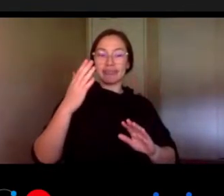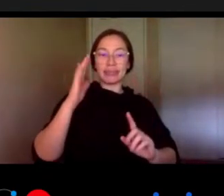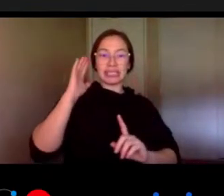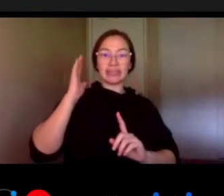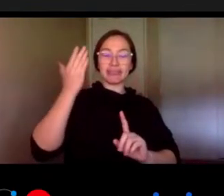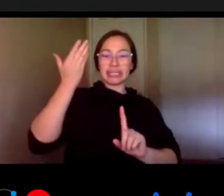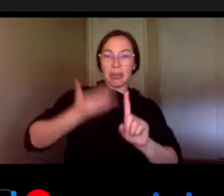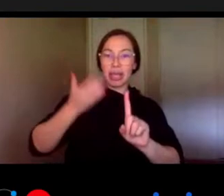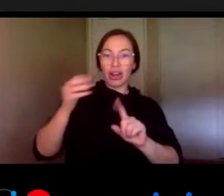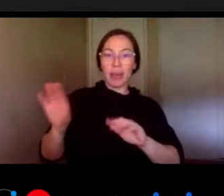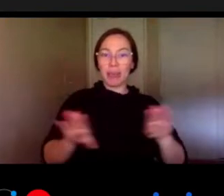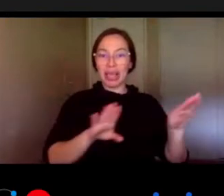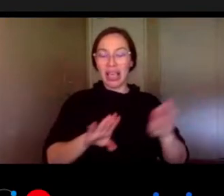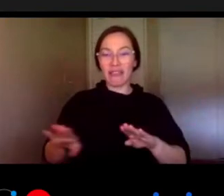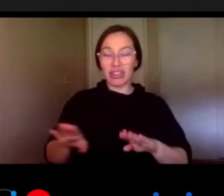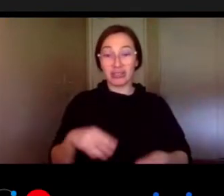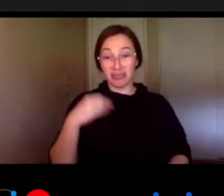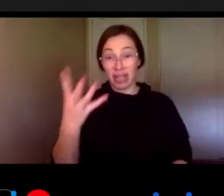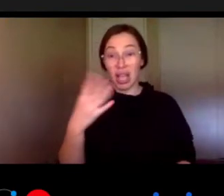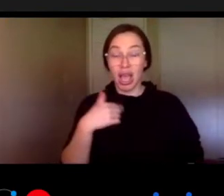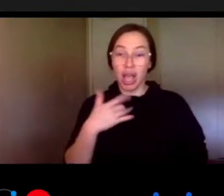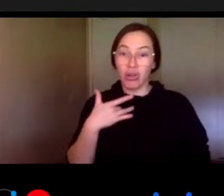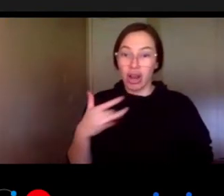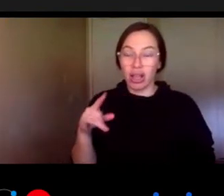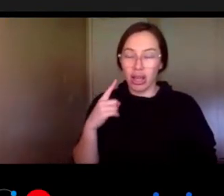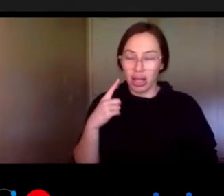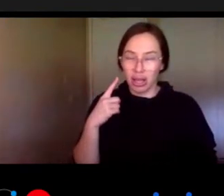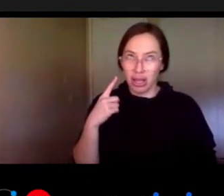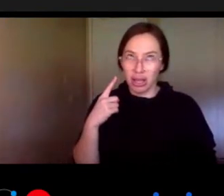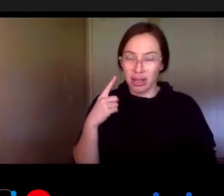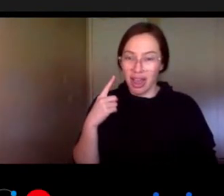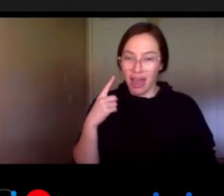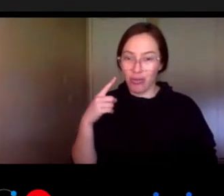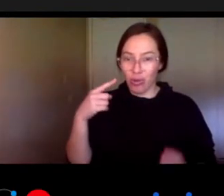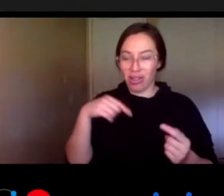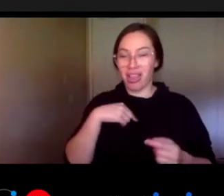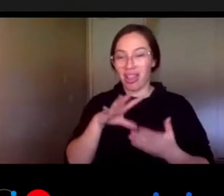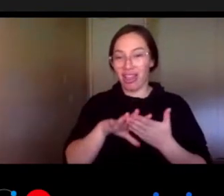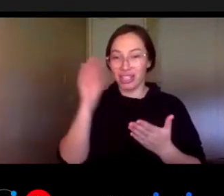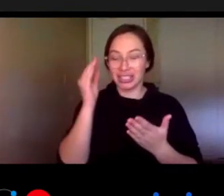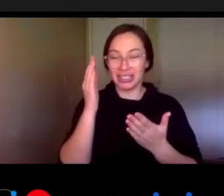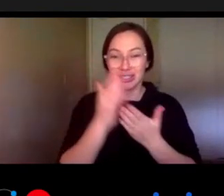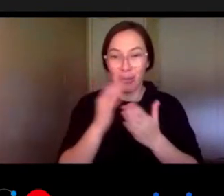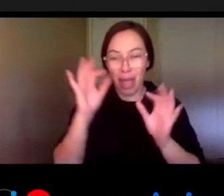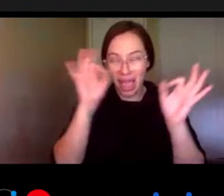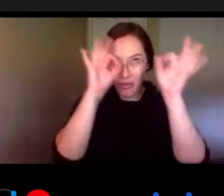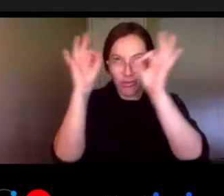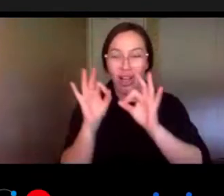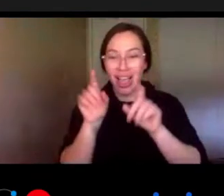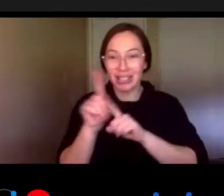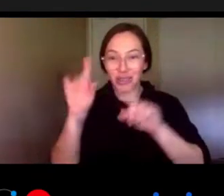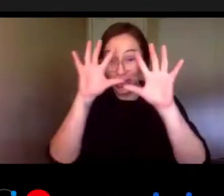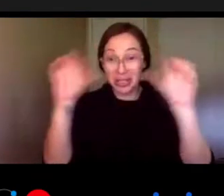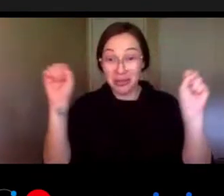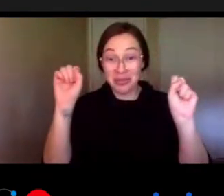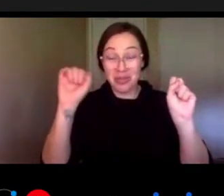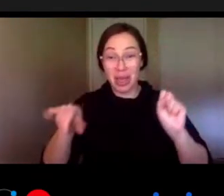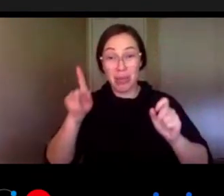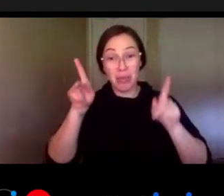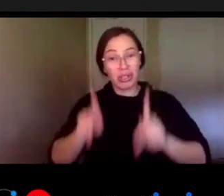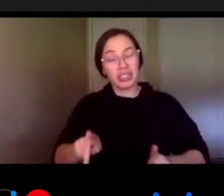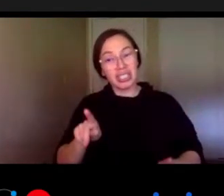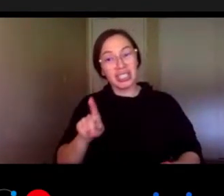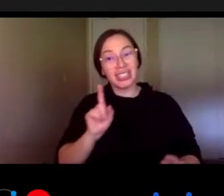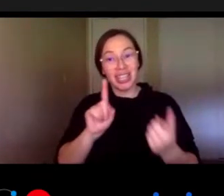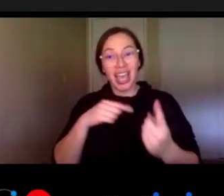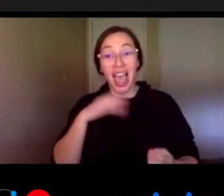am a chronic eye roller. And I learned to stop that as a superintendent when that person would step up